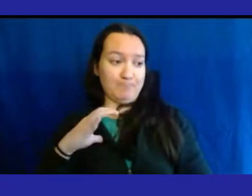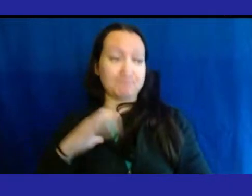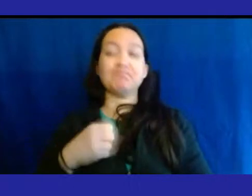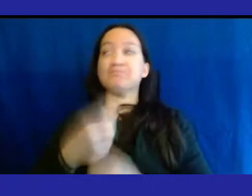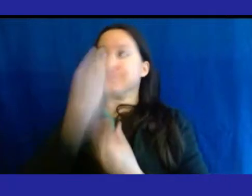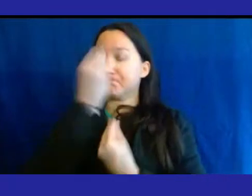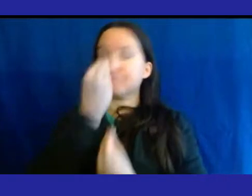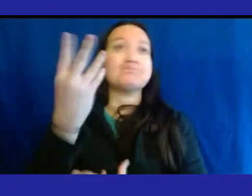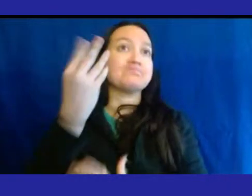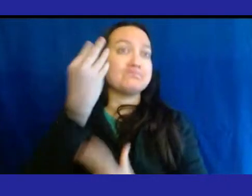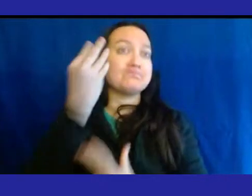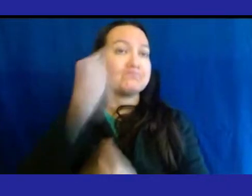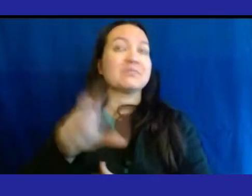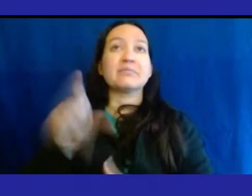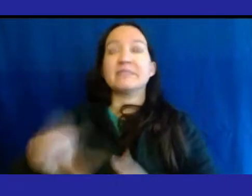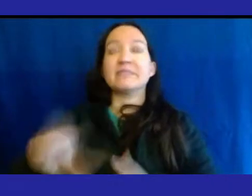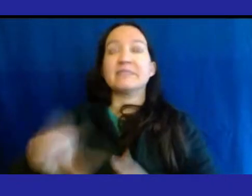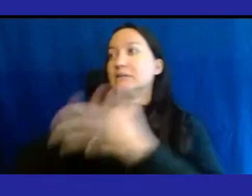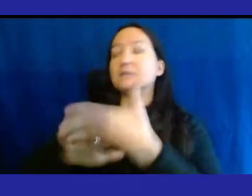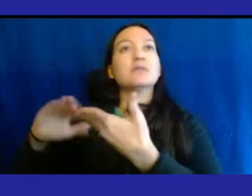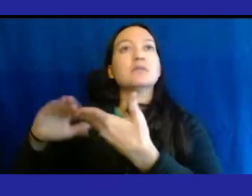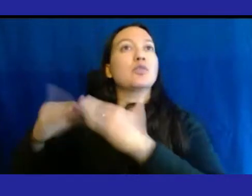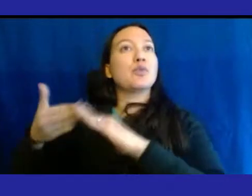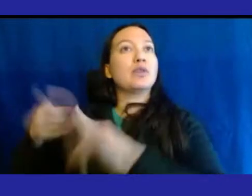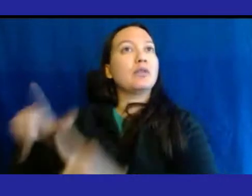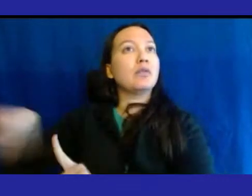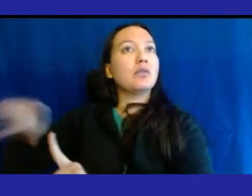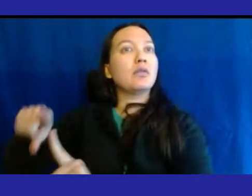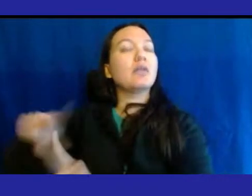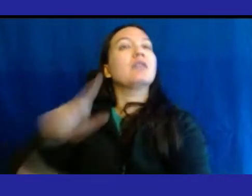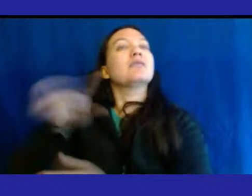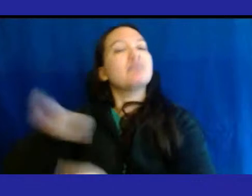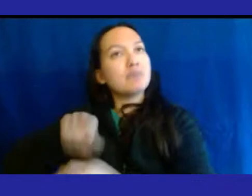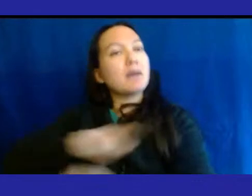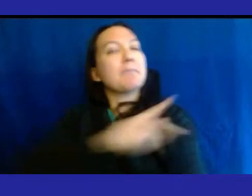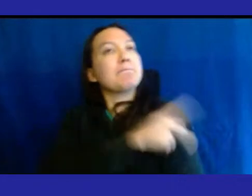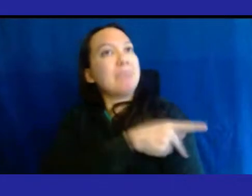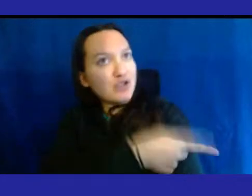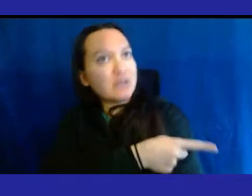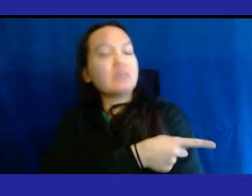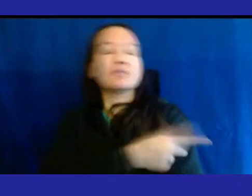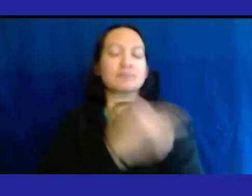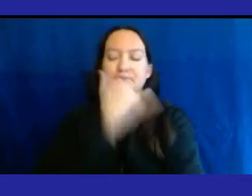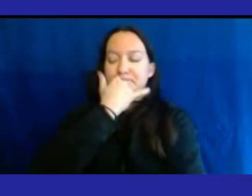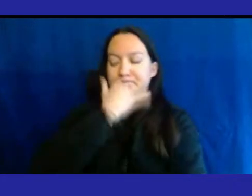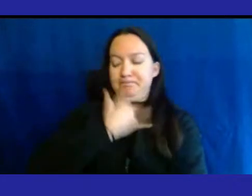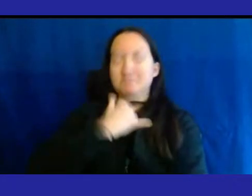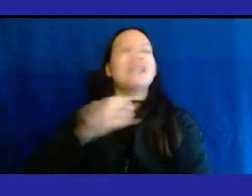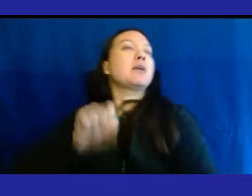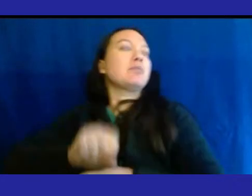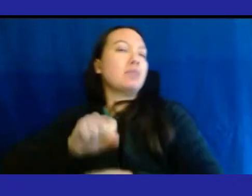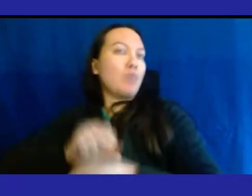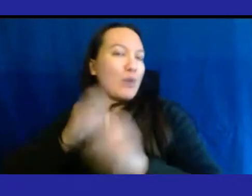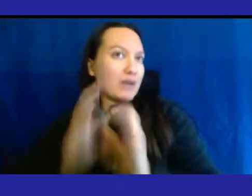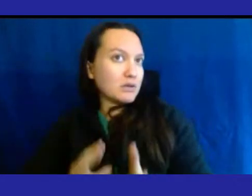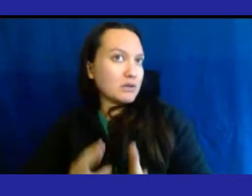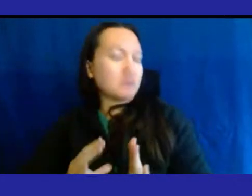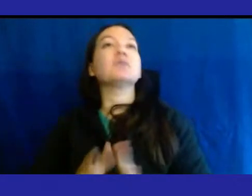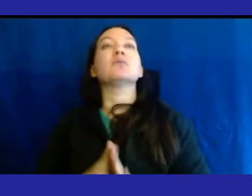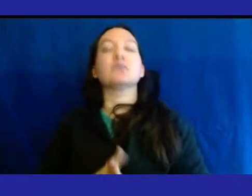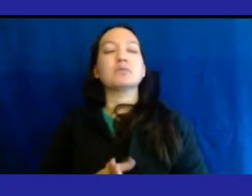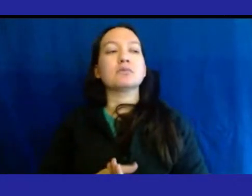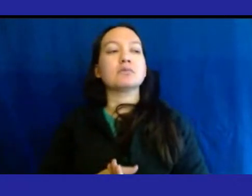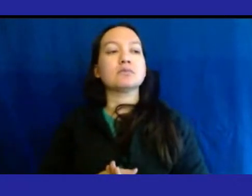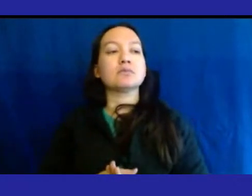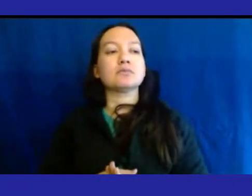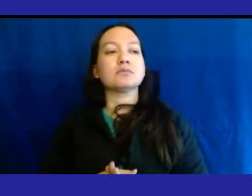of what are the needs of the veteran community, particularly our patients, our employees rather, because we want to make sure that